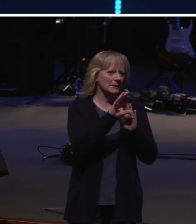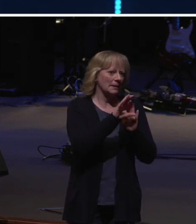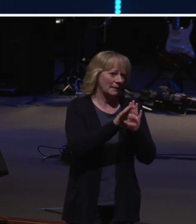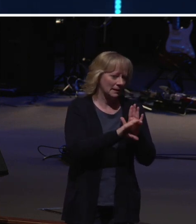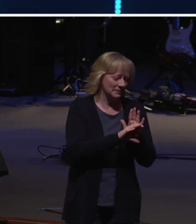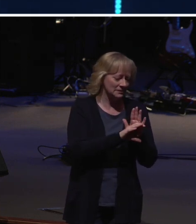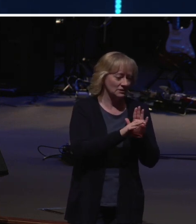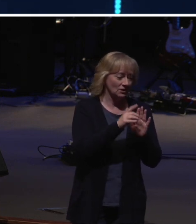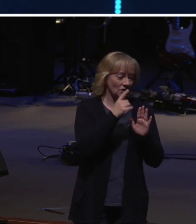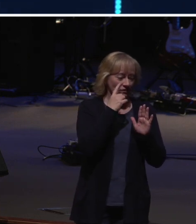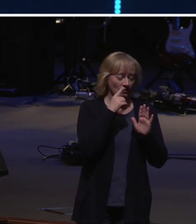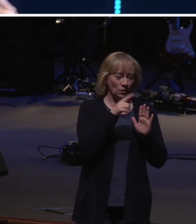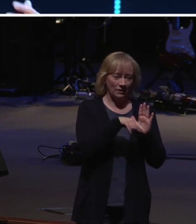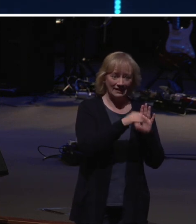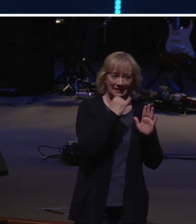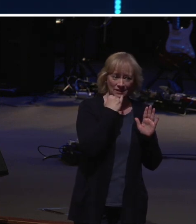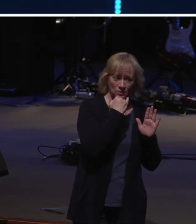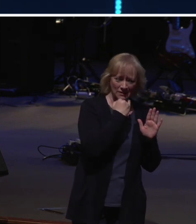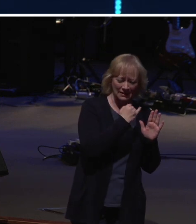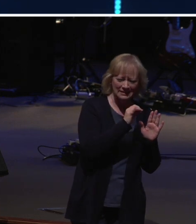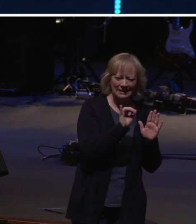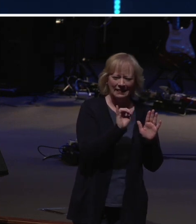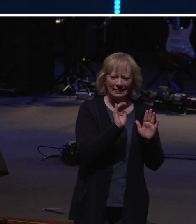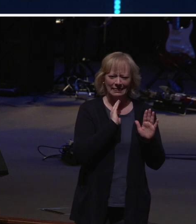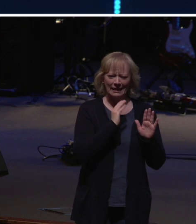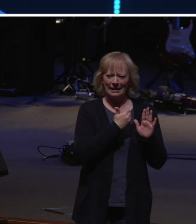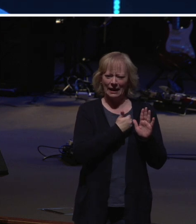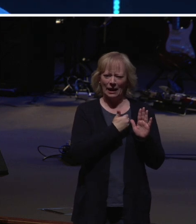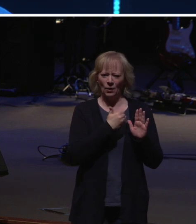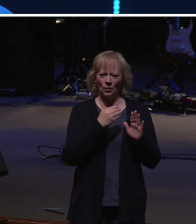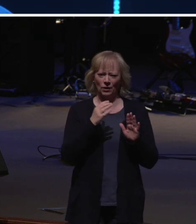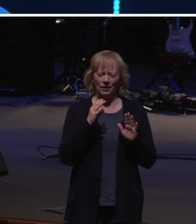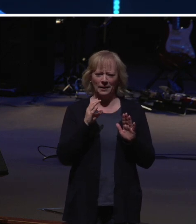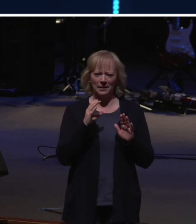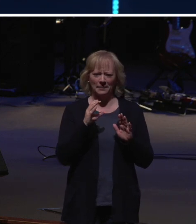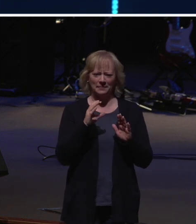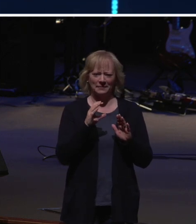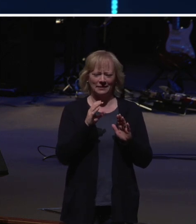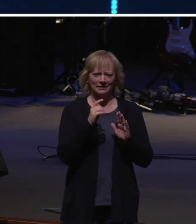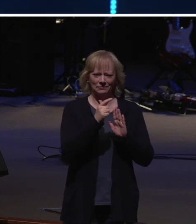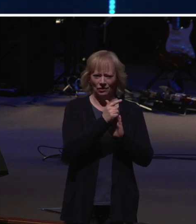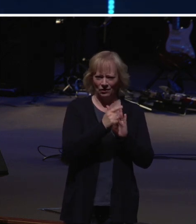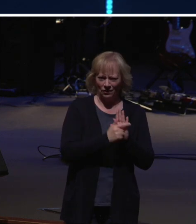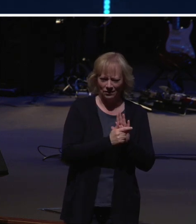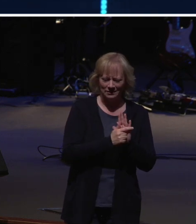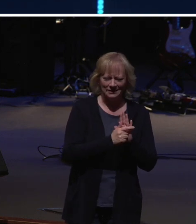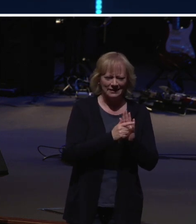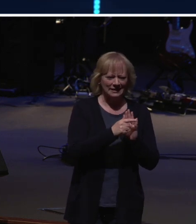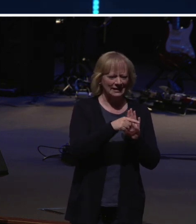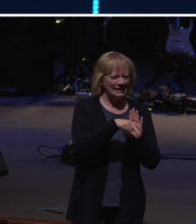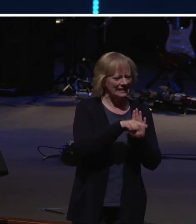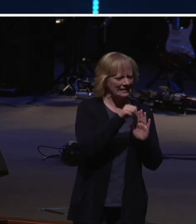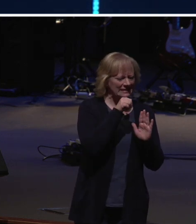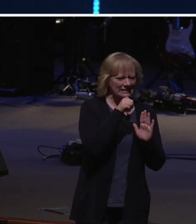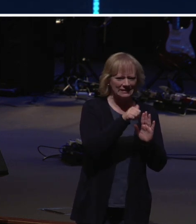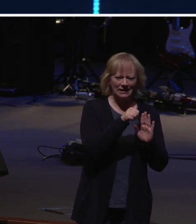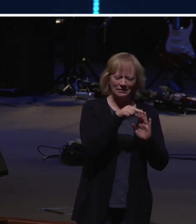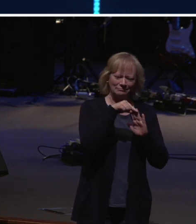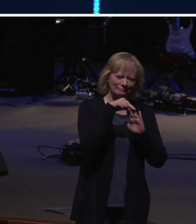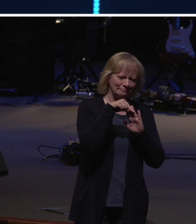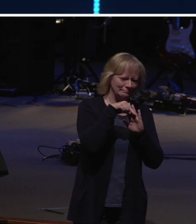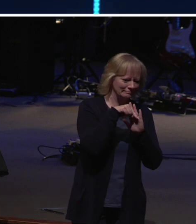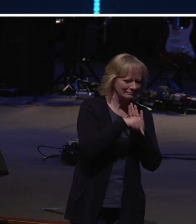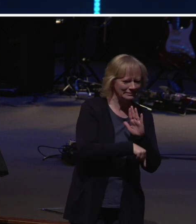the Israelites kind of like our Constitution. It does not address everything that will need